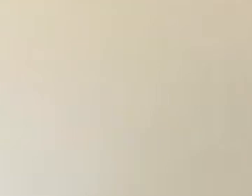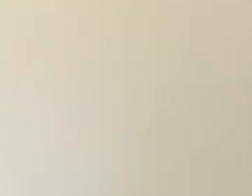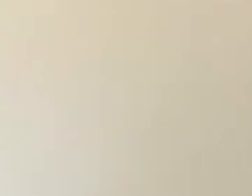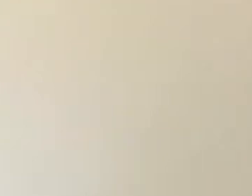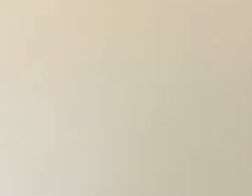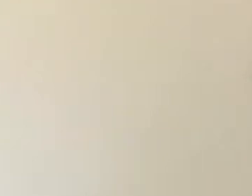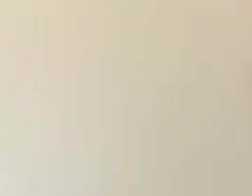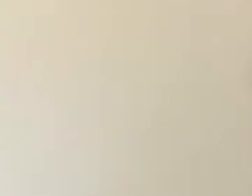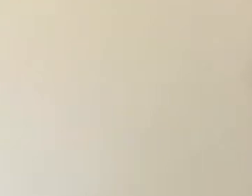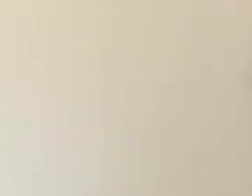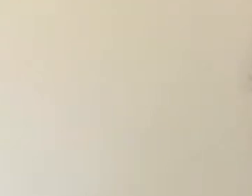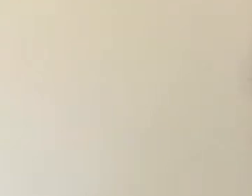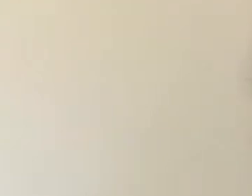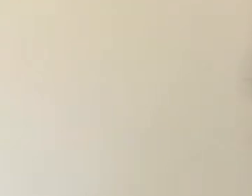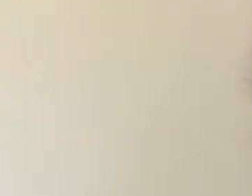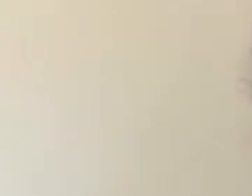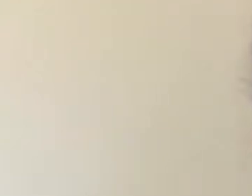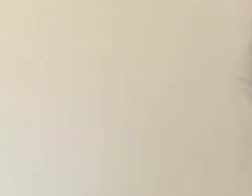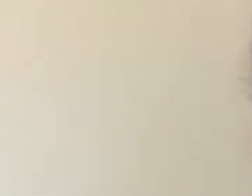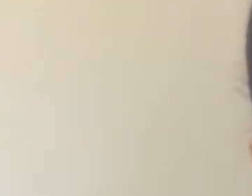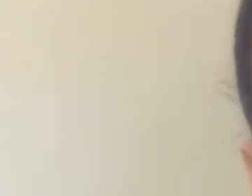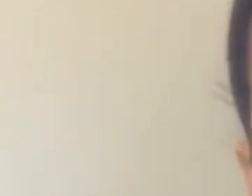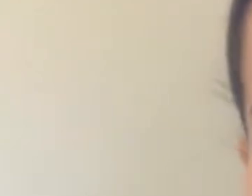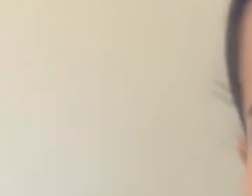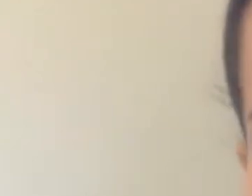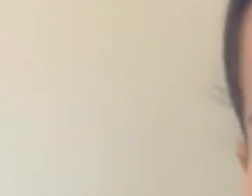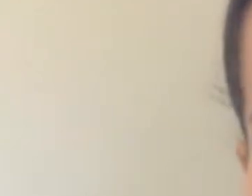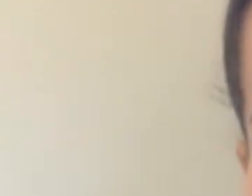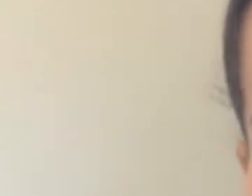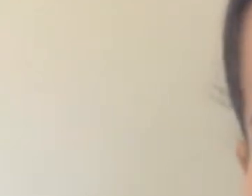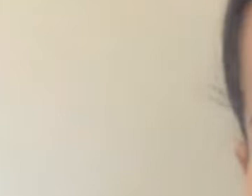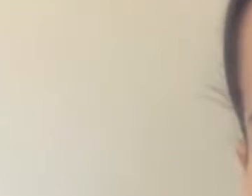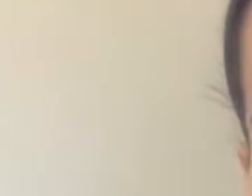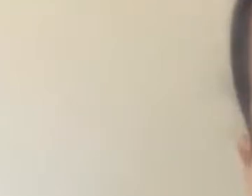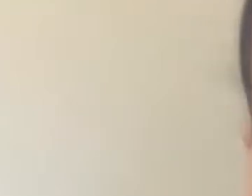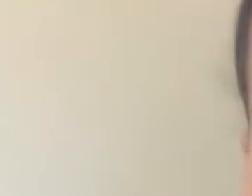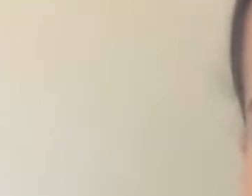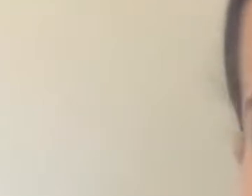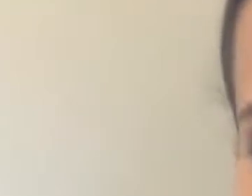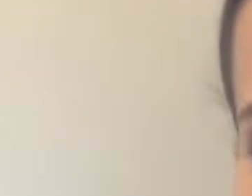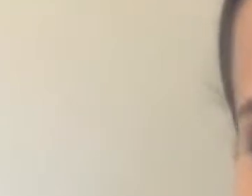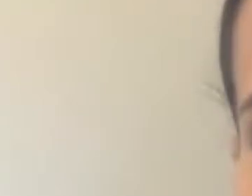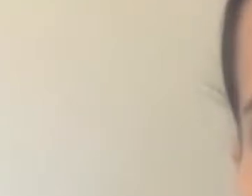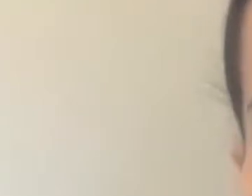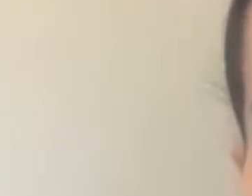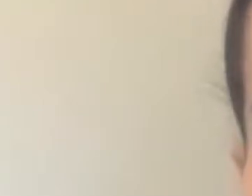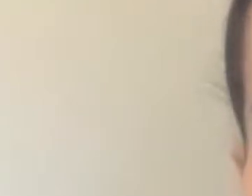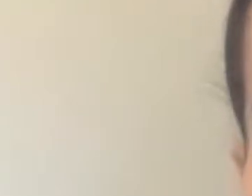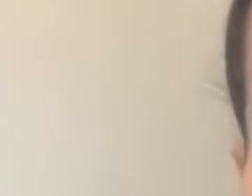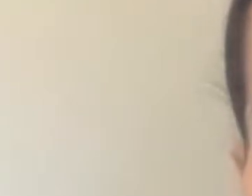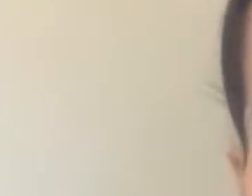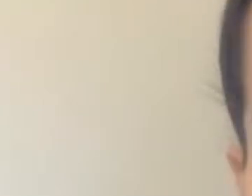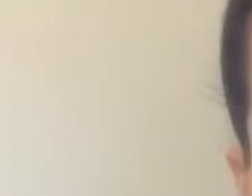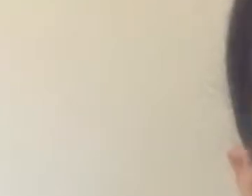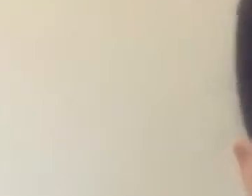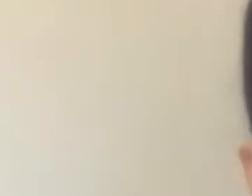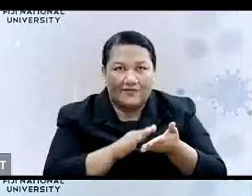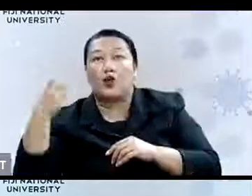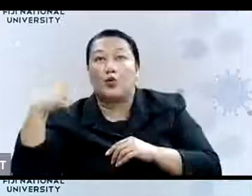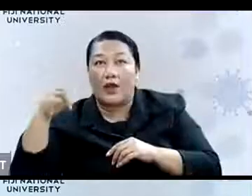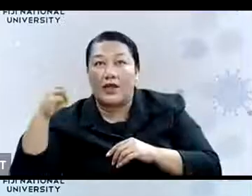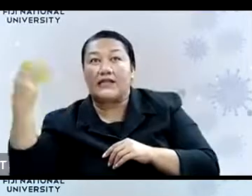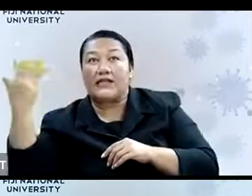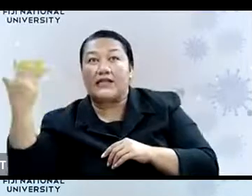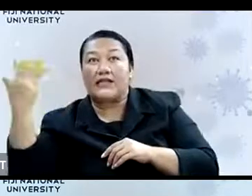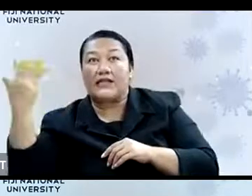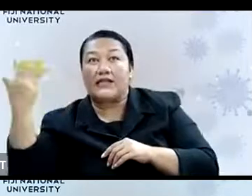I mentioned for meningococcal C in 2018, then measles in 2019. The reasons those outbreaks were brought under control was, yes,